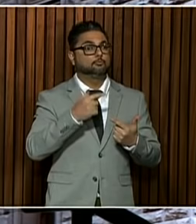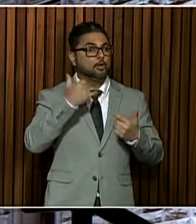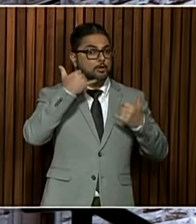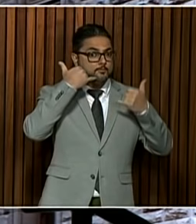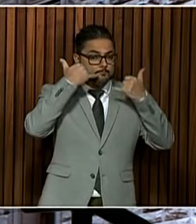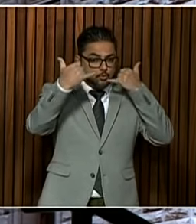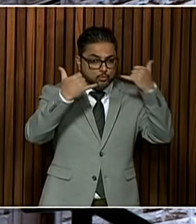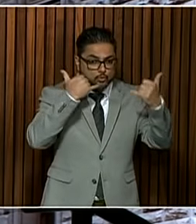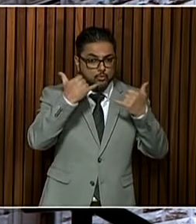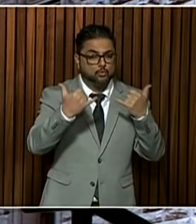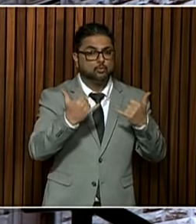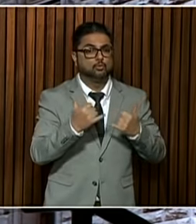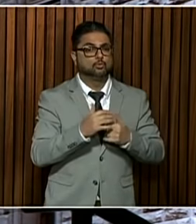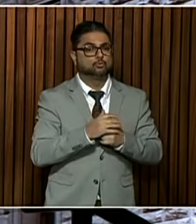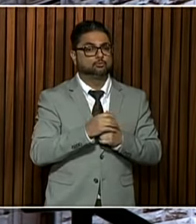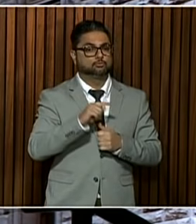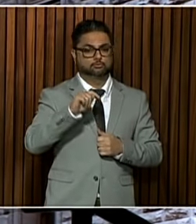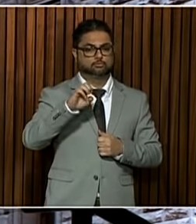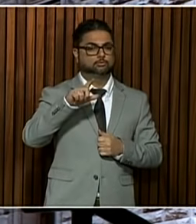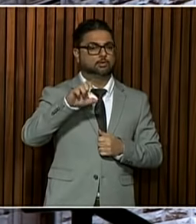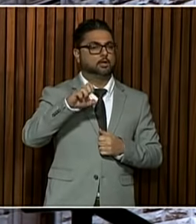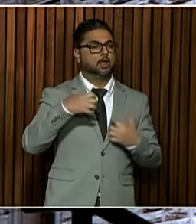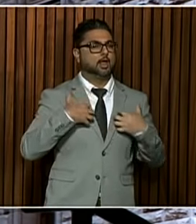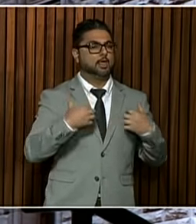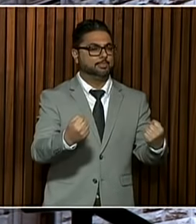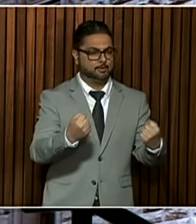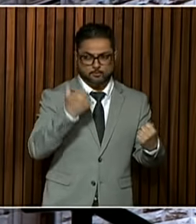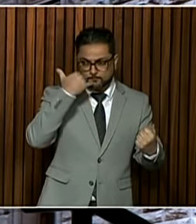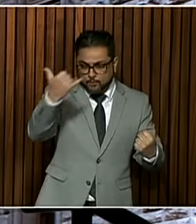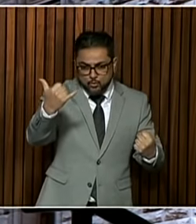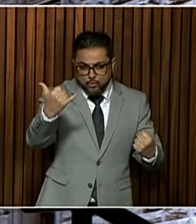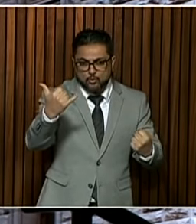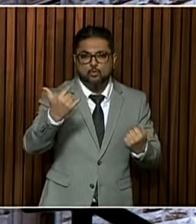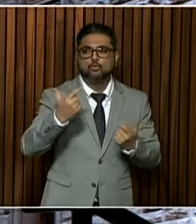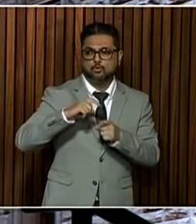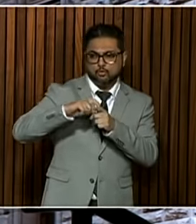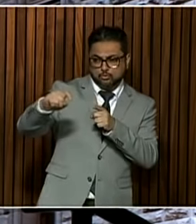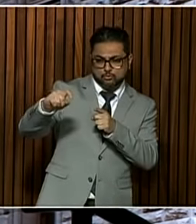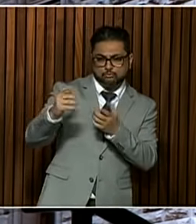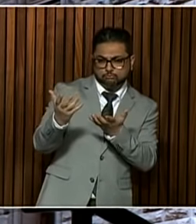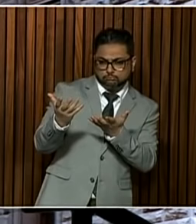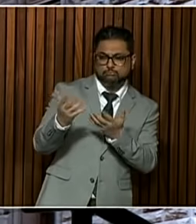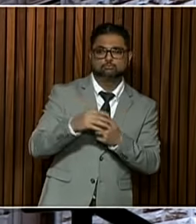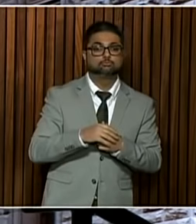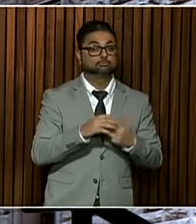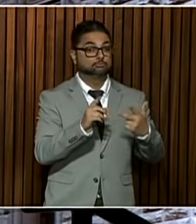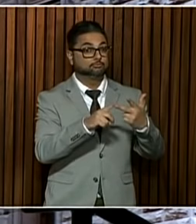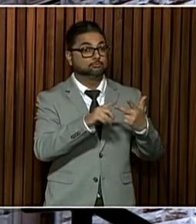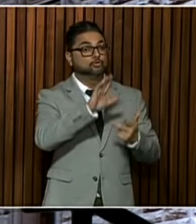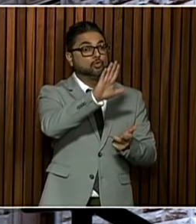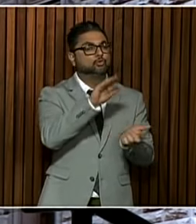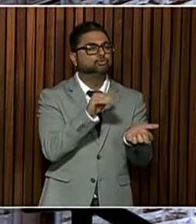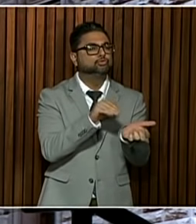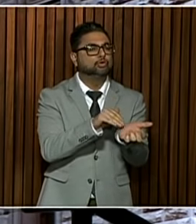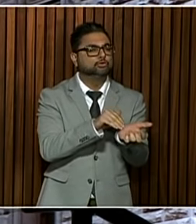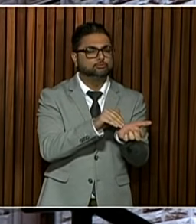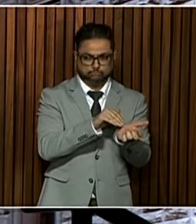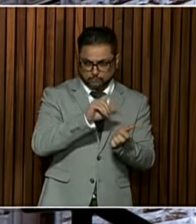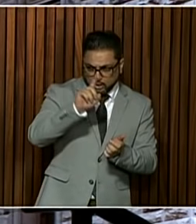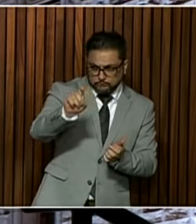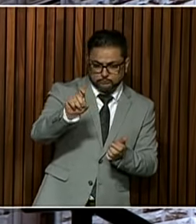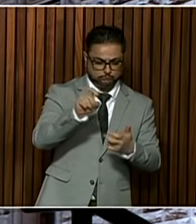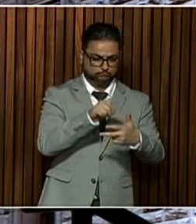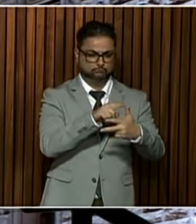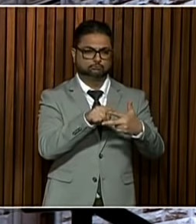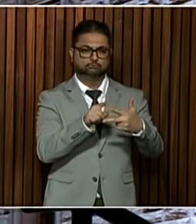may not be up to all the things, as you're aware, have been changing day by day. And you've heard today the Premier and our Minister speaking on